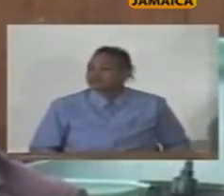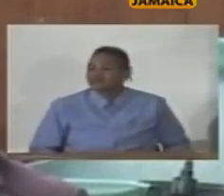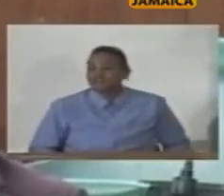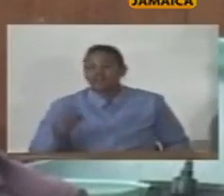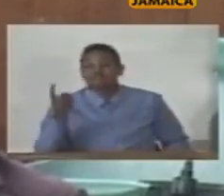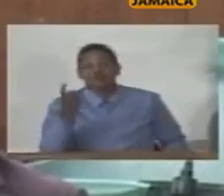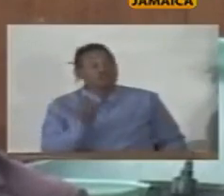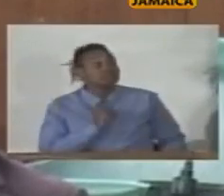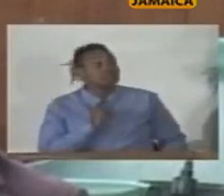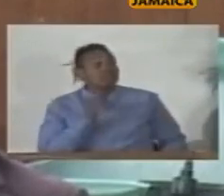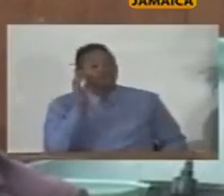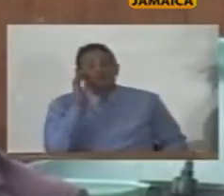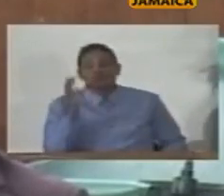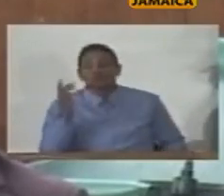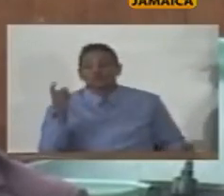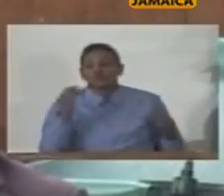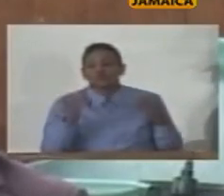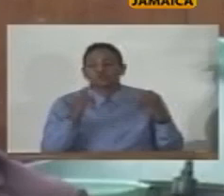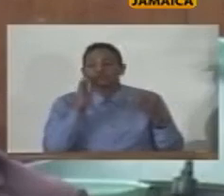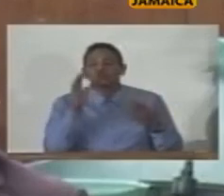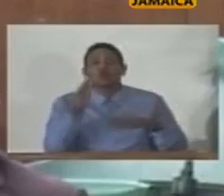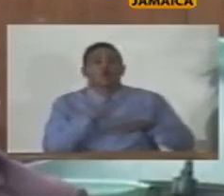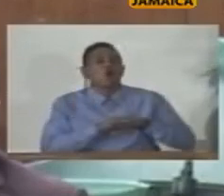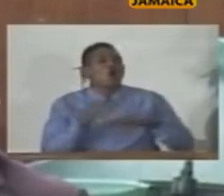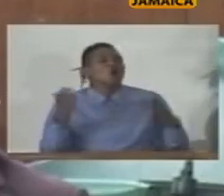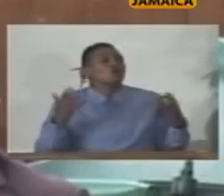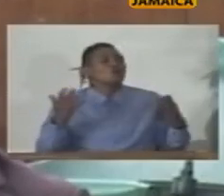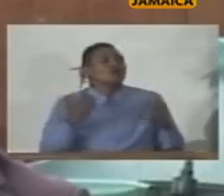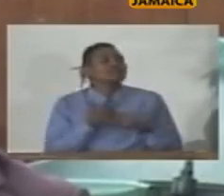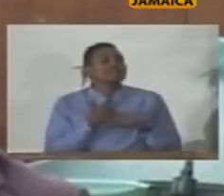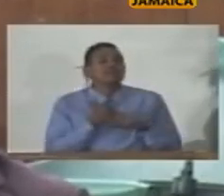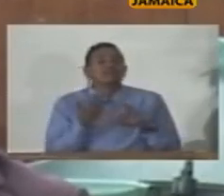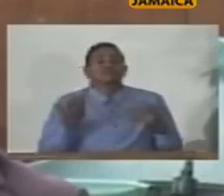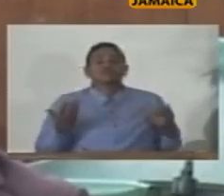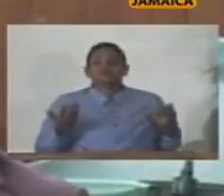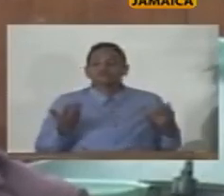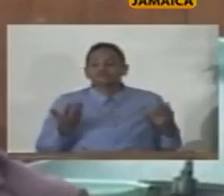do, which will be on the